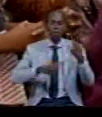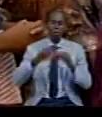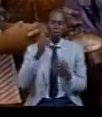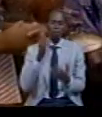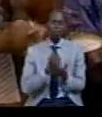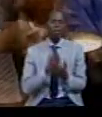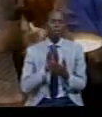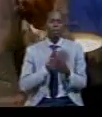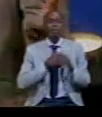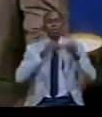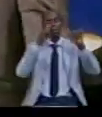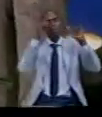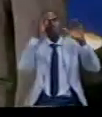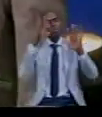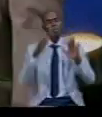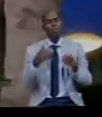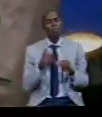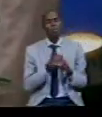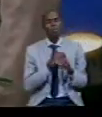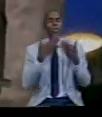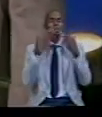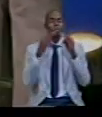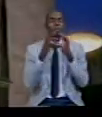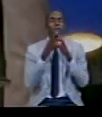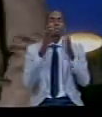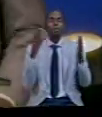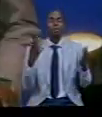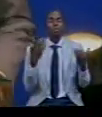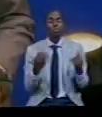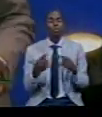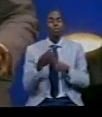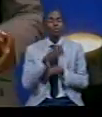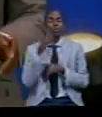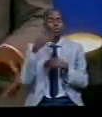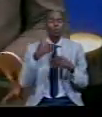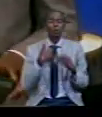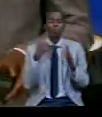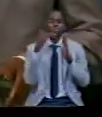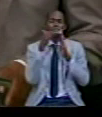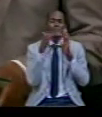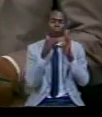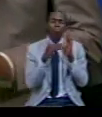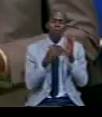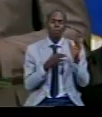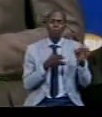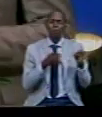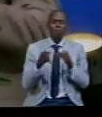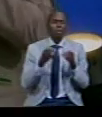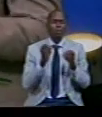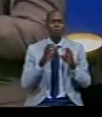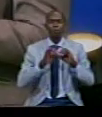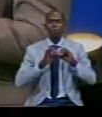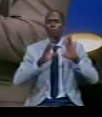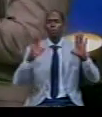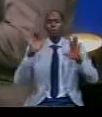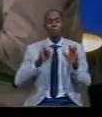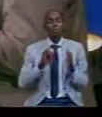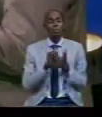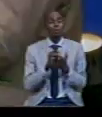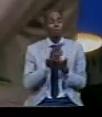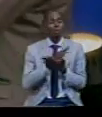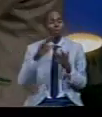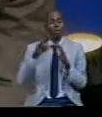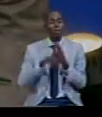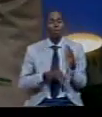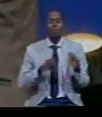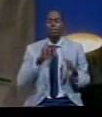Our Father, we thank you so much. Today you have highlighted so clearly that holiness is not